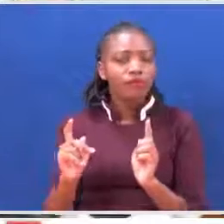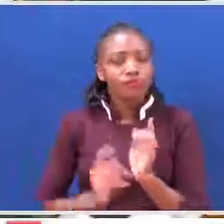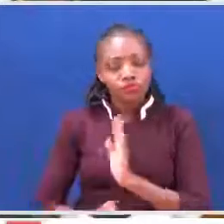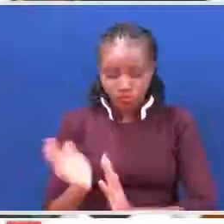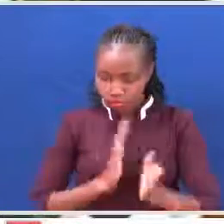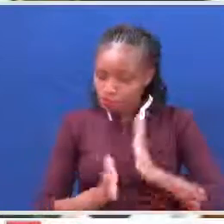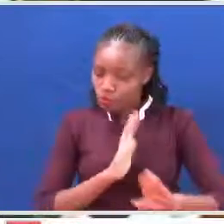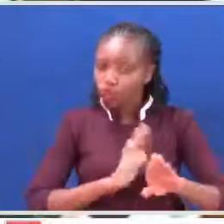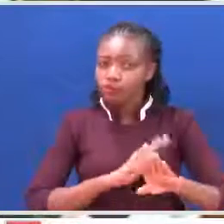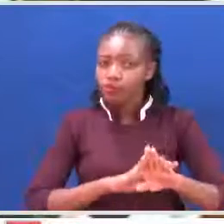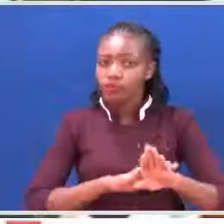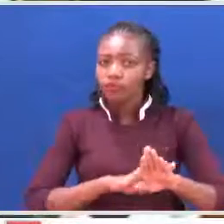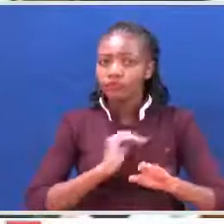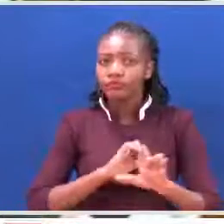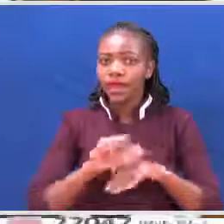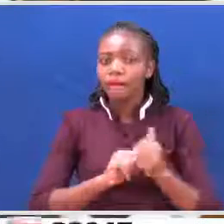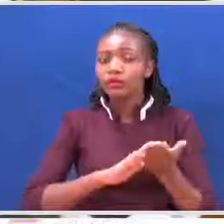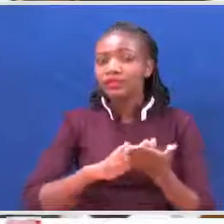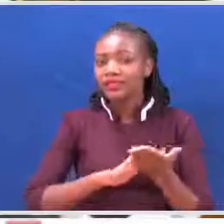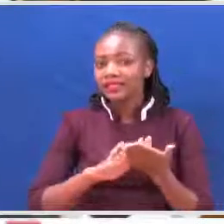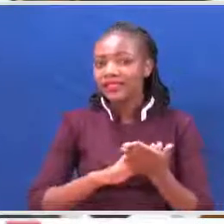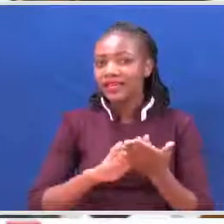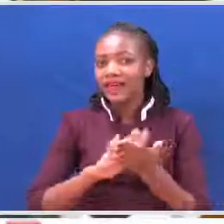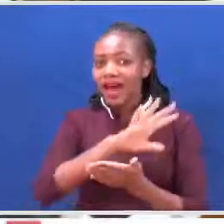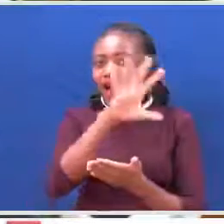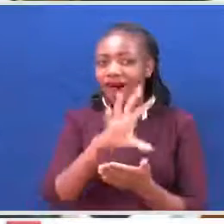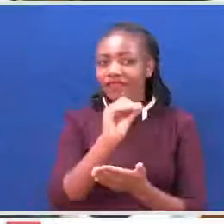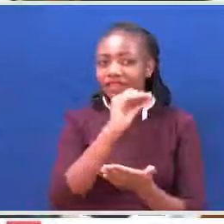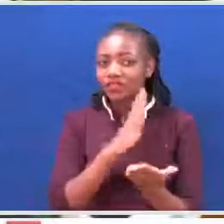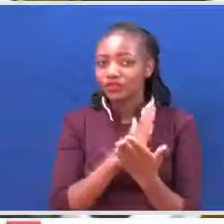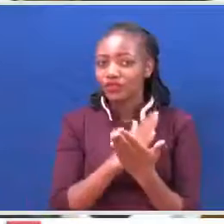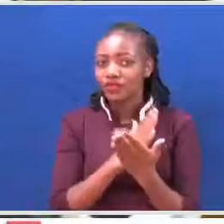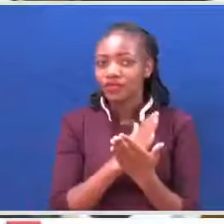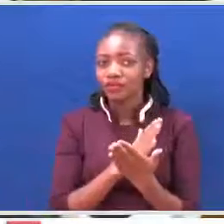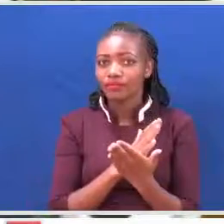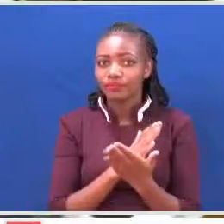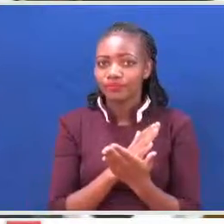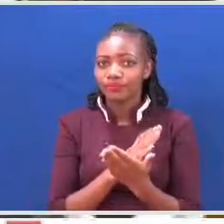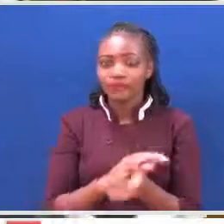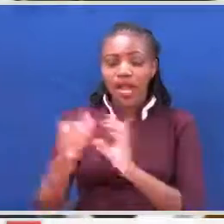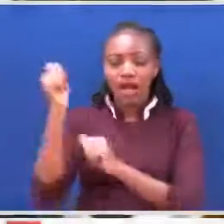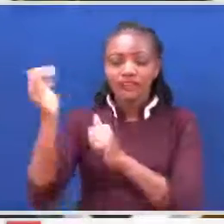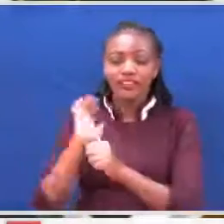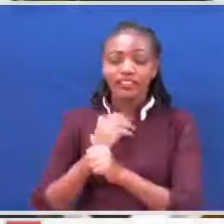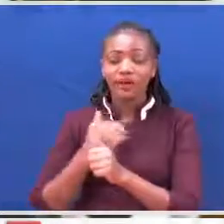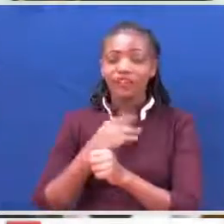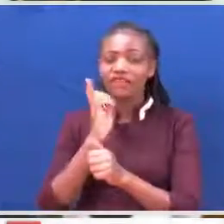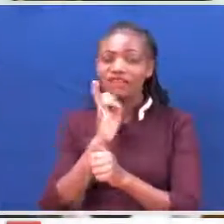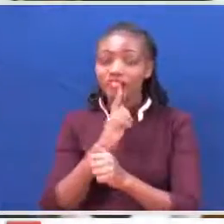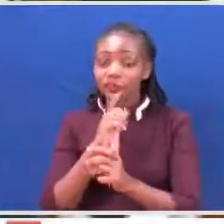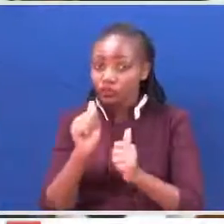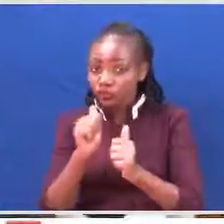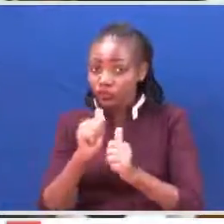re-articulation of basic African truths that our forefathers had, that indeed we